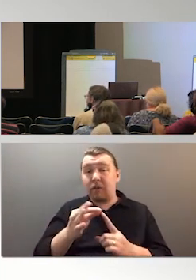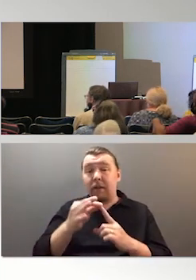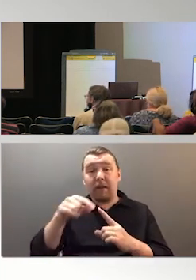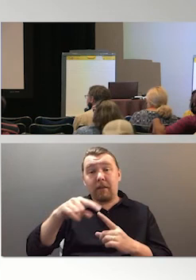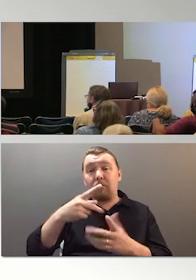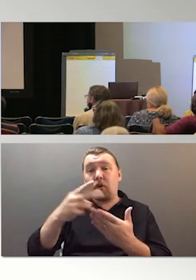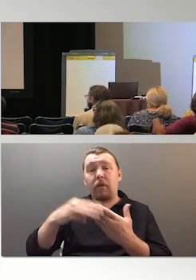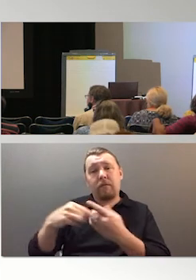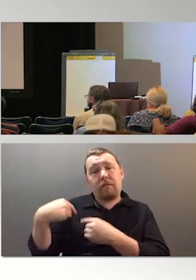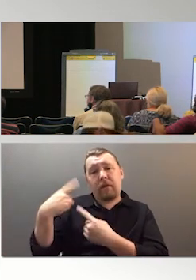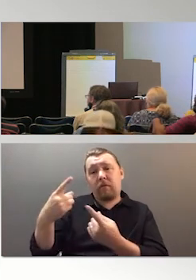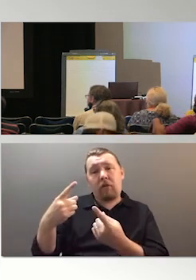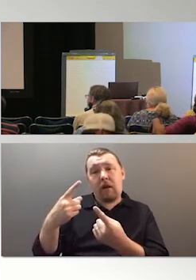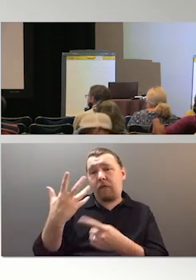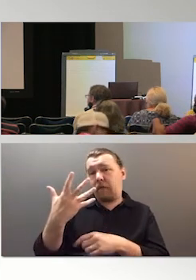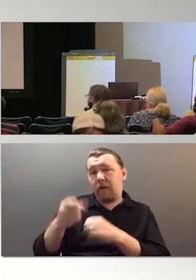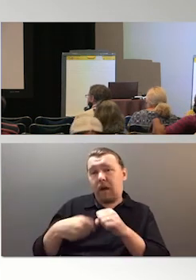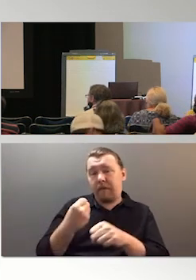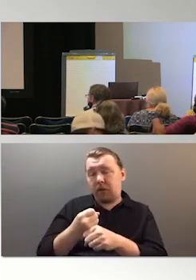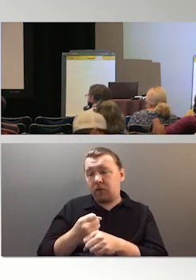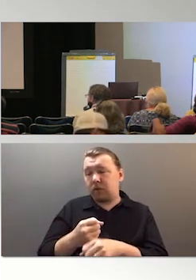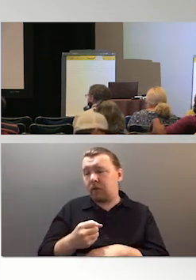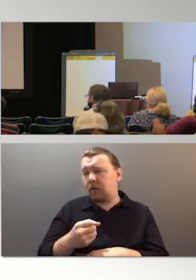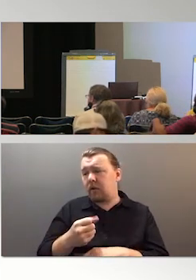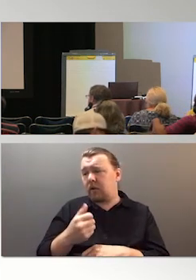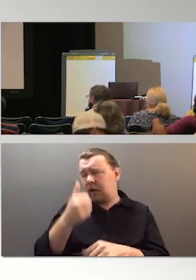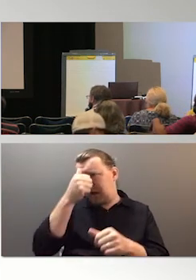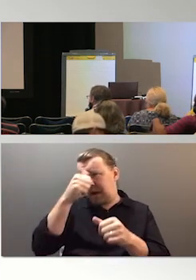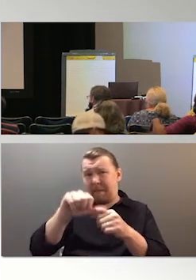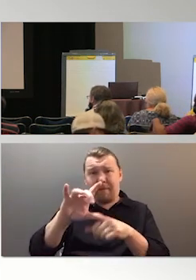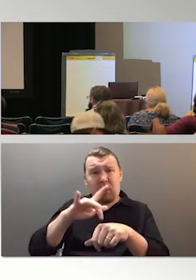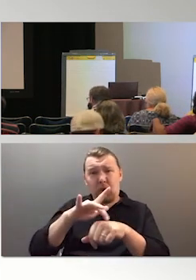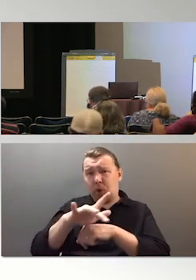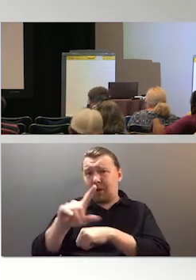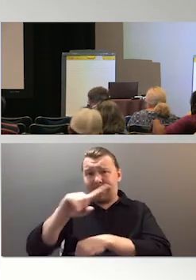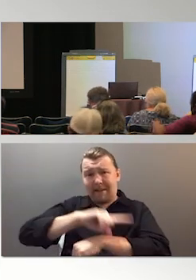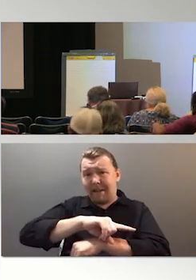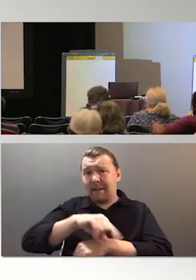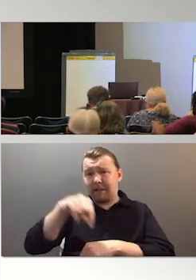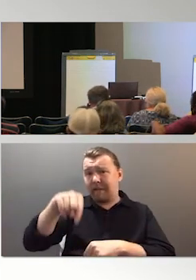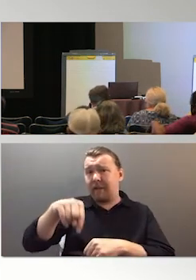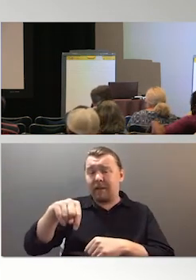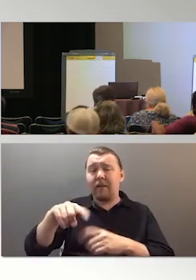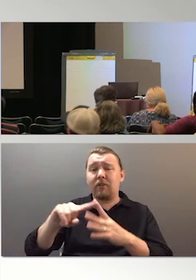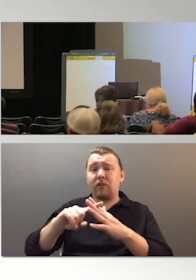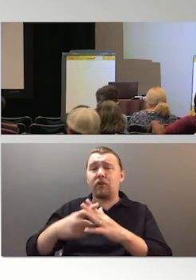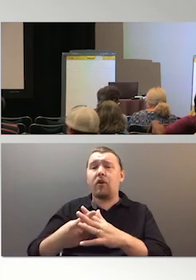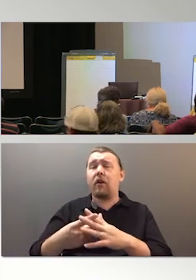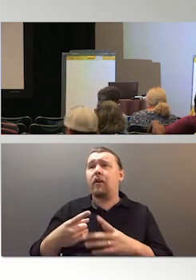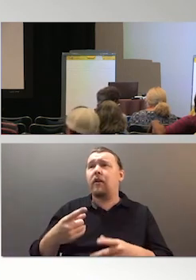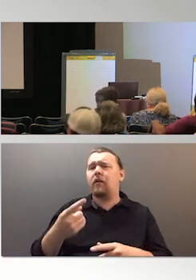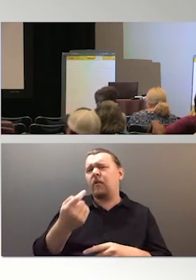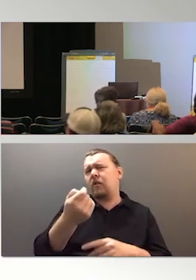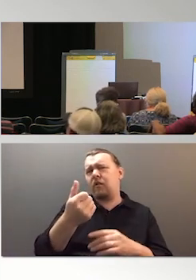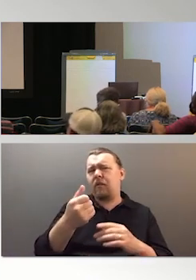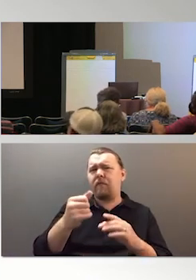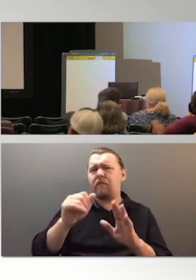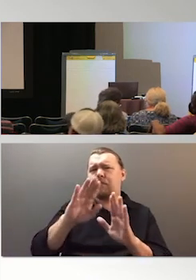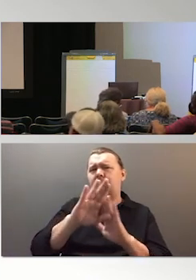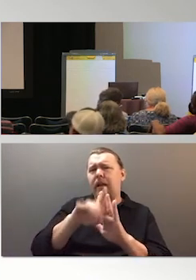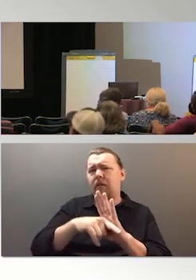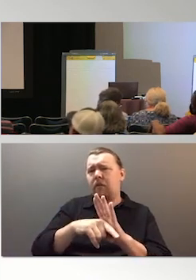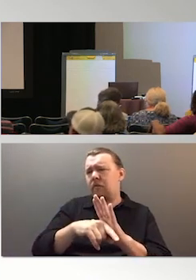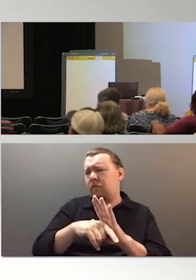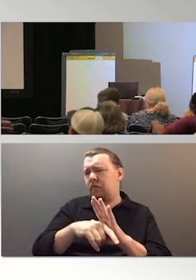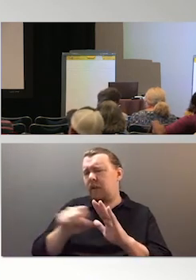5 years. And I remember the early days when we first started. And and just a little bit of background. Yeah, I